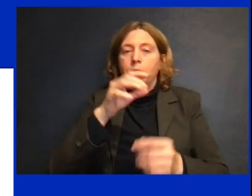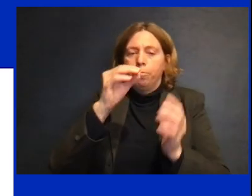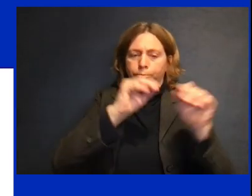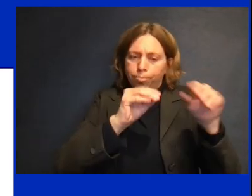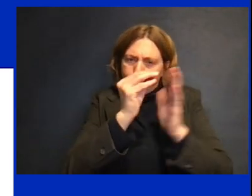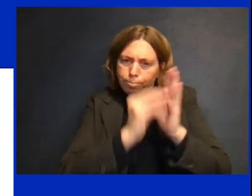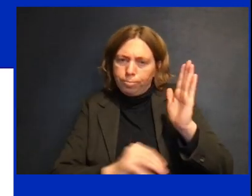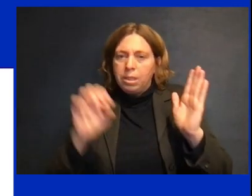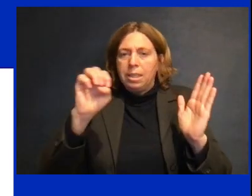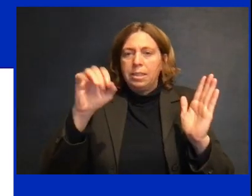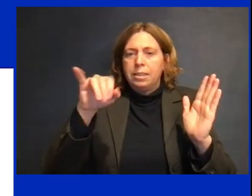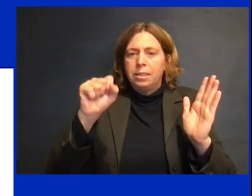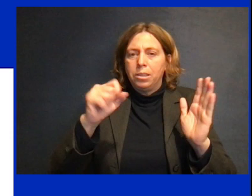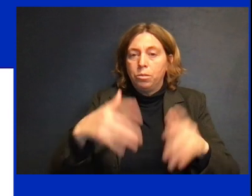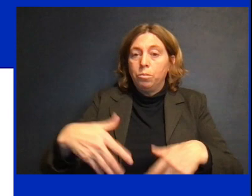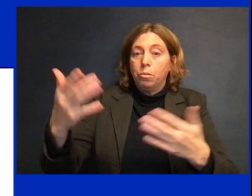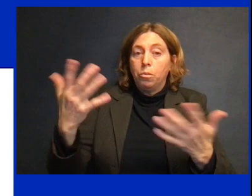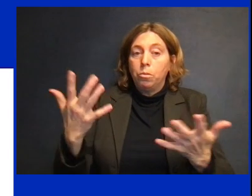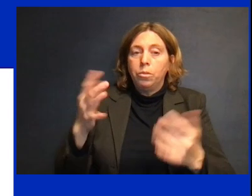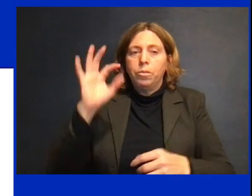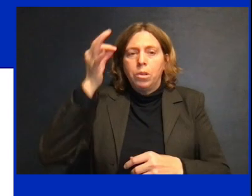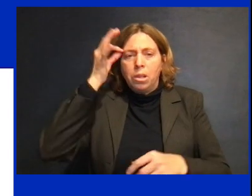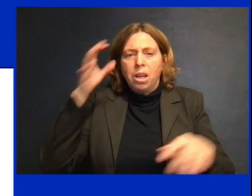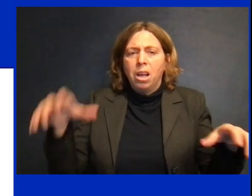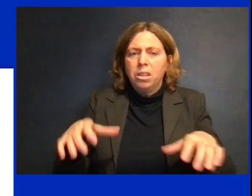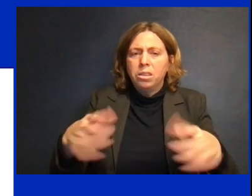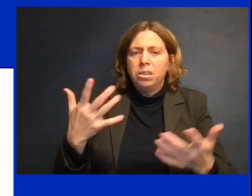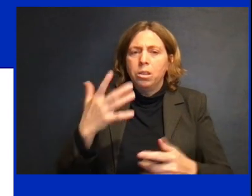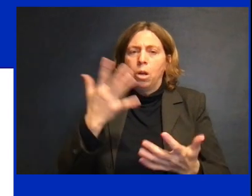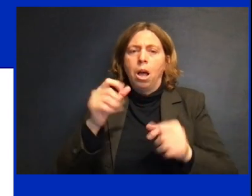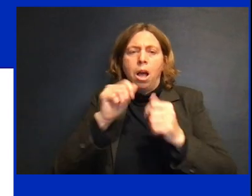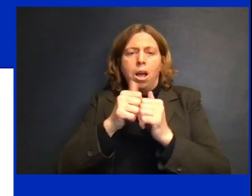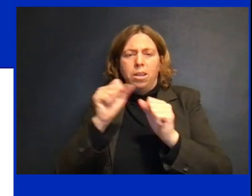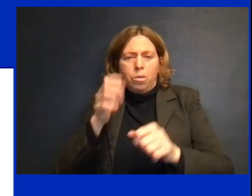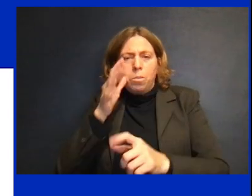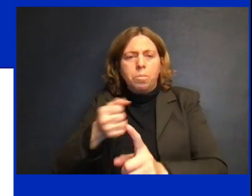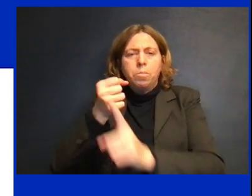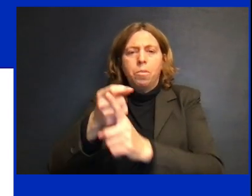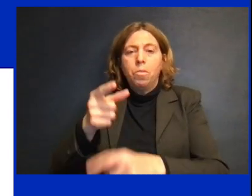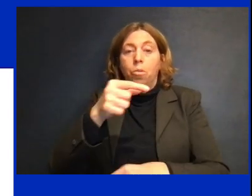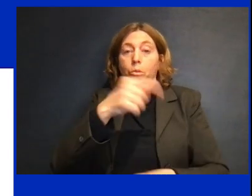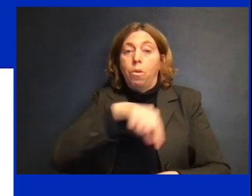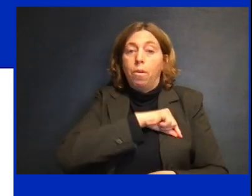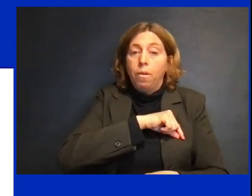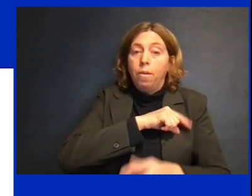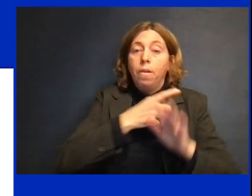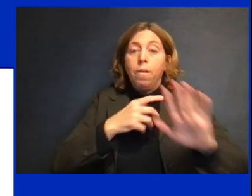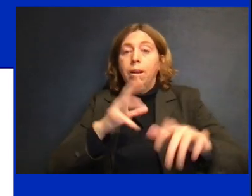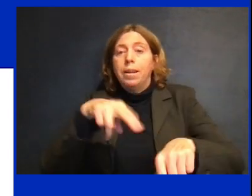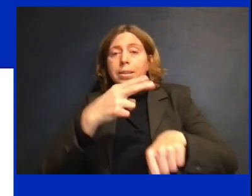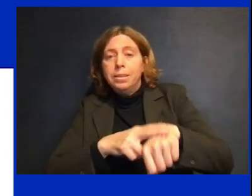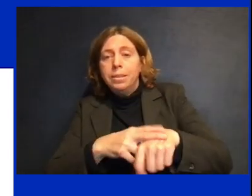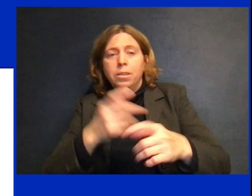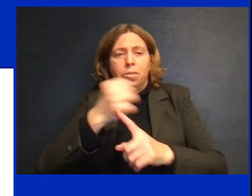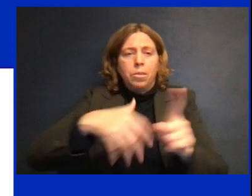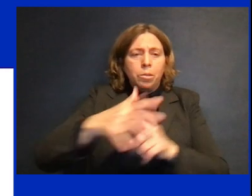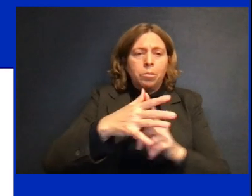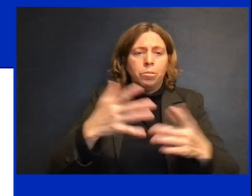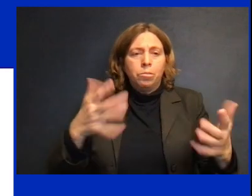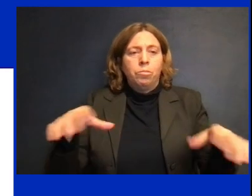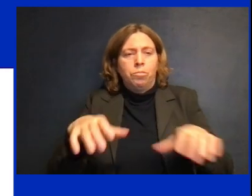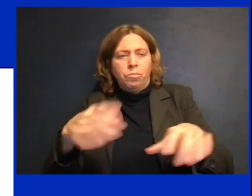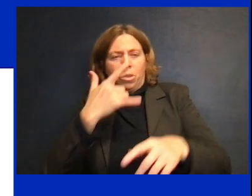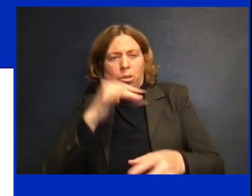if a proposed federal action may significantly affect the quality of the natural or built environment. An EIS